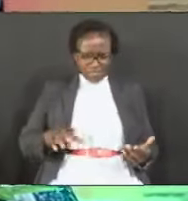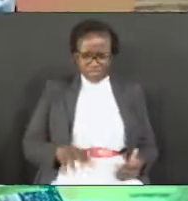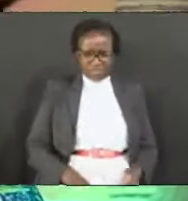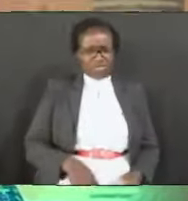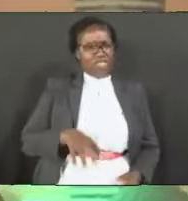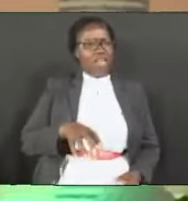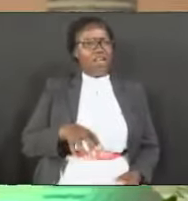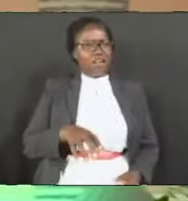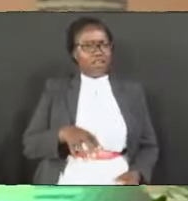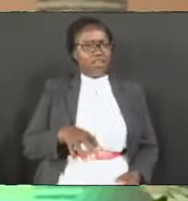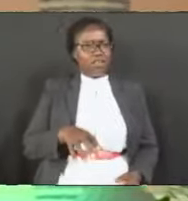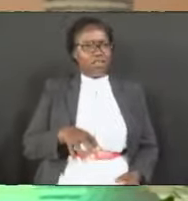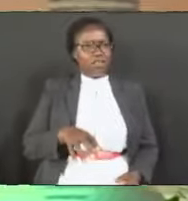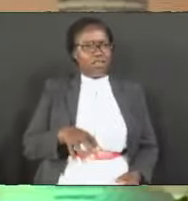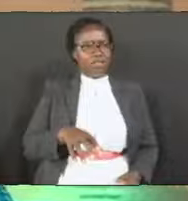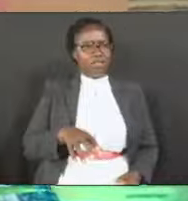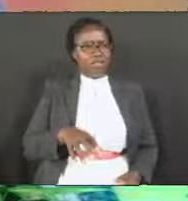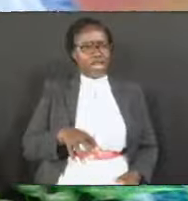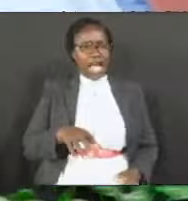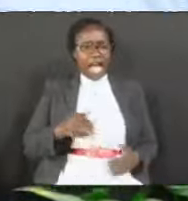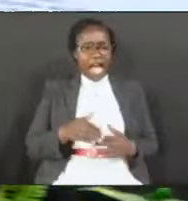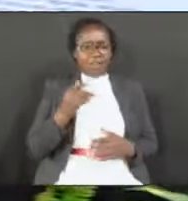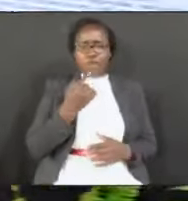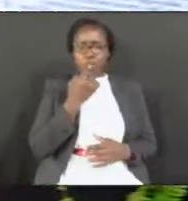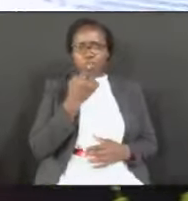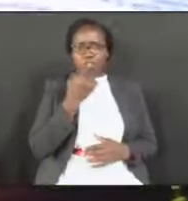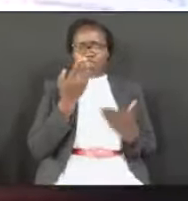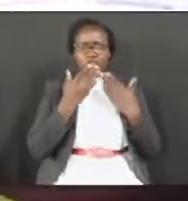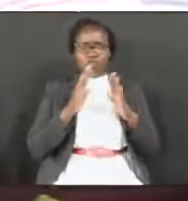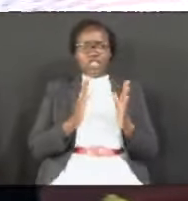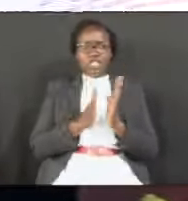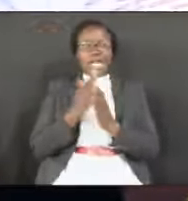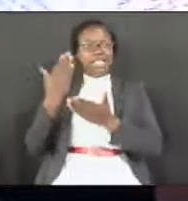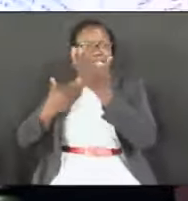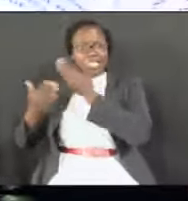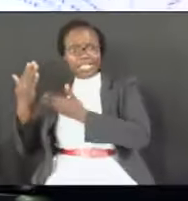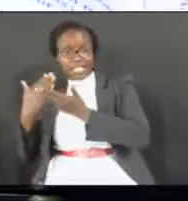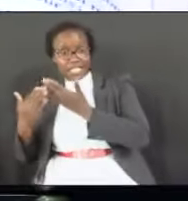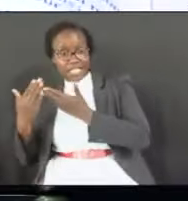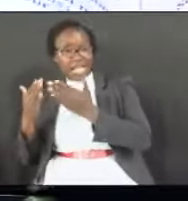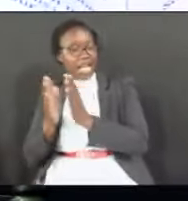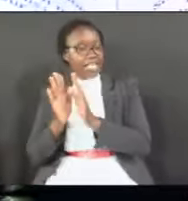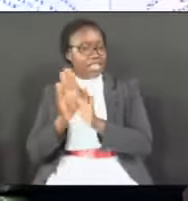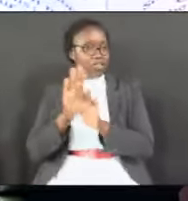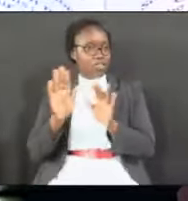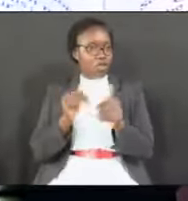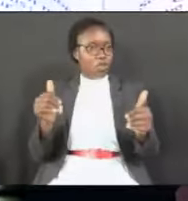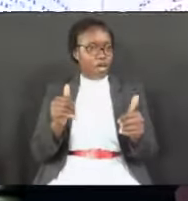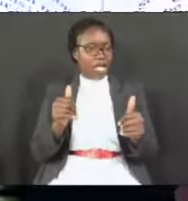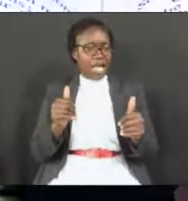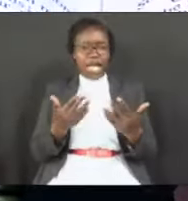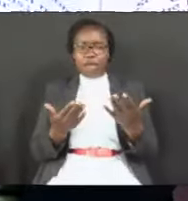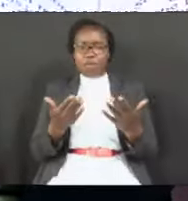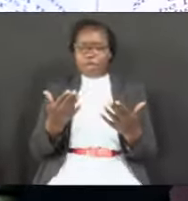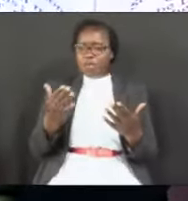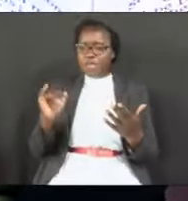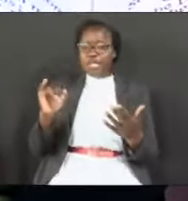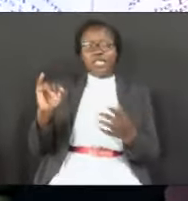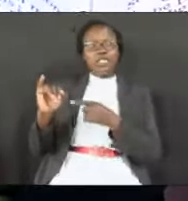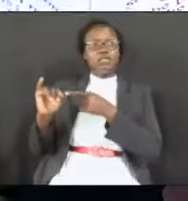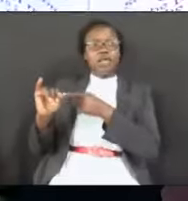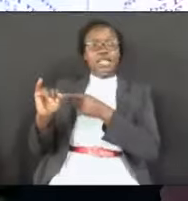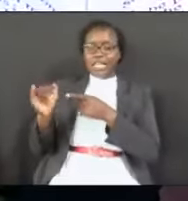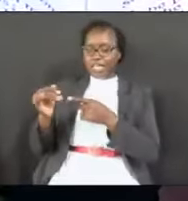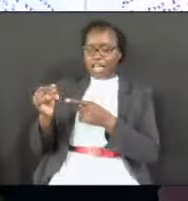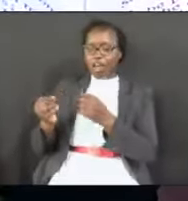after weaning the boy. But we know in history, and if you check your paper very well, by now Ishmael is about 14 years